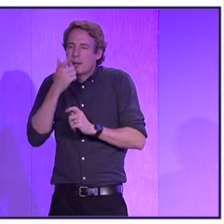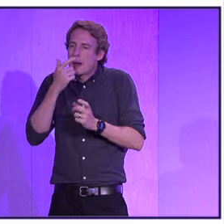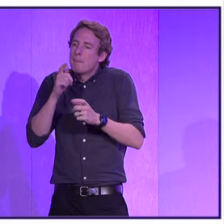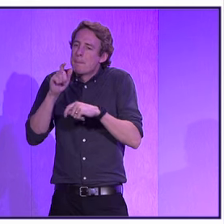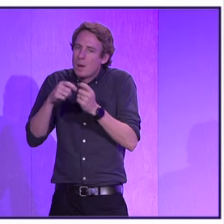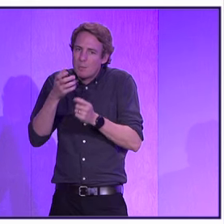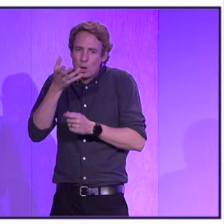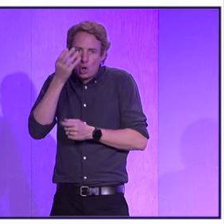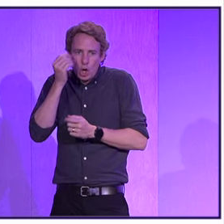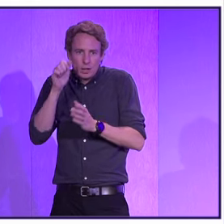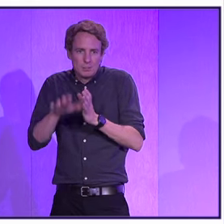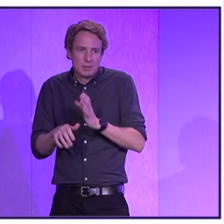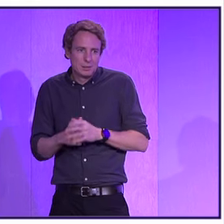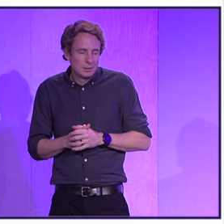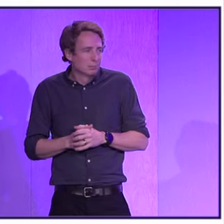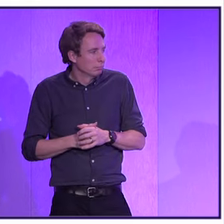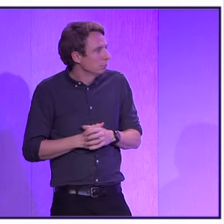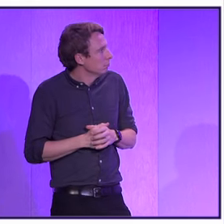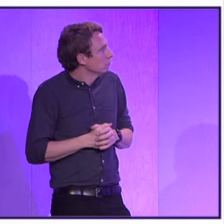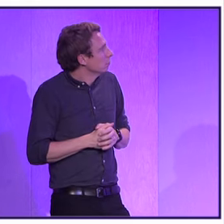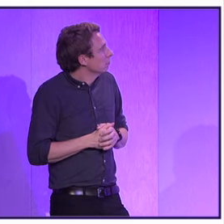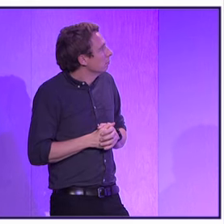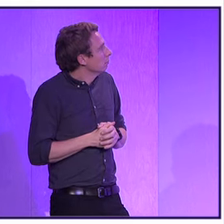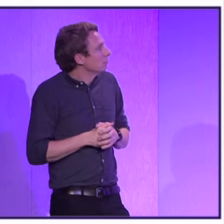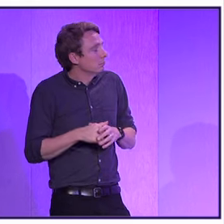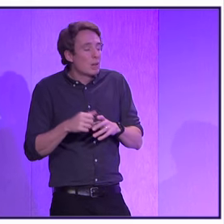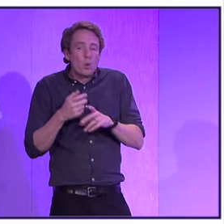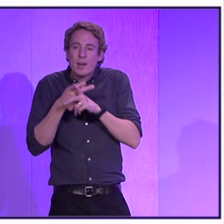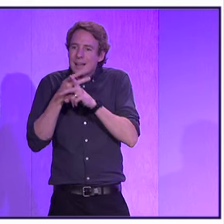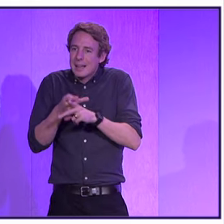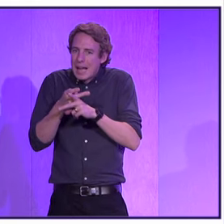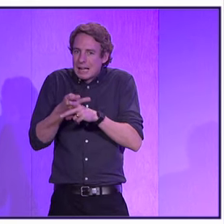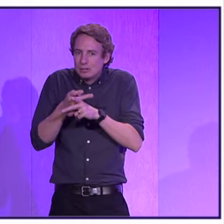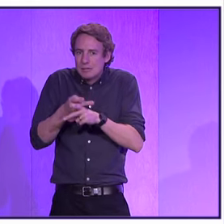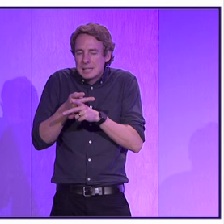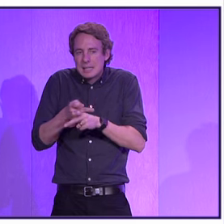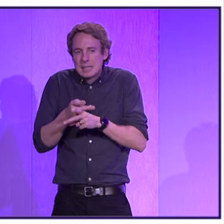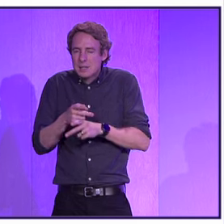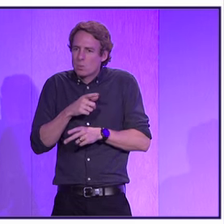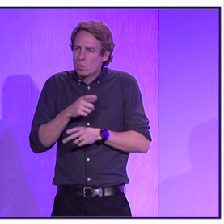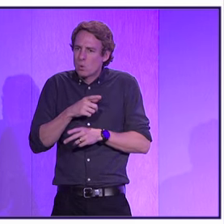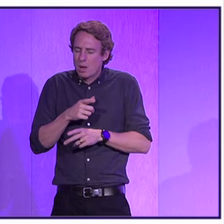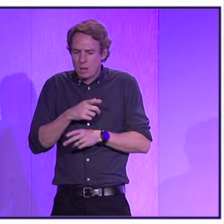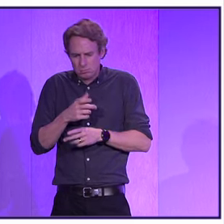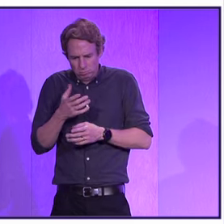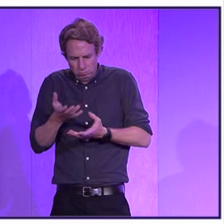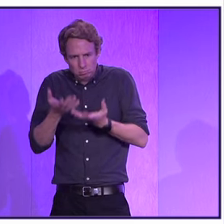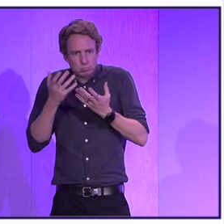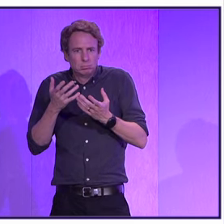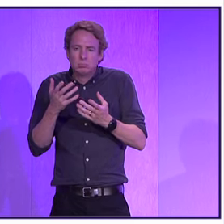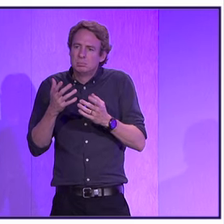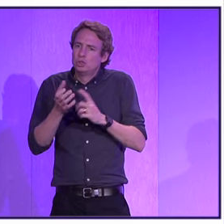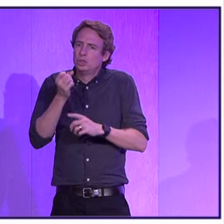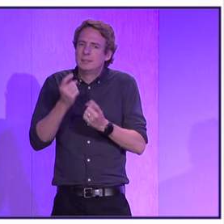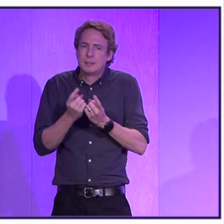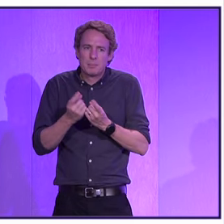So caring to make a difference, that's kind of seeing a chance to make a change or improvement. When you enter into